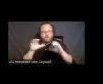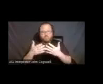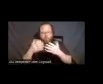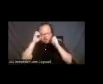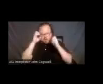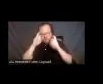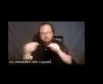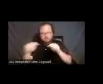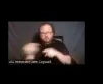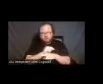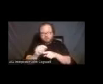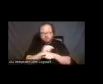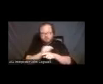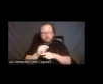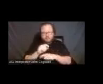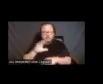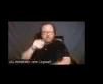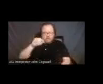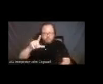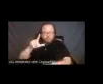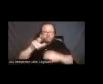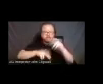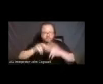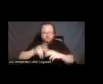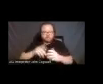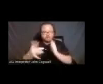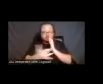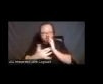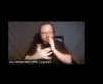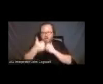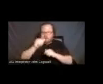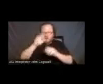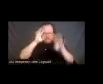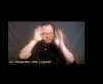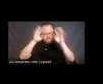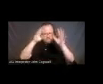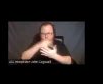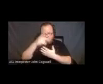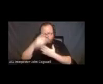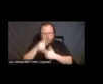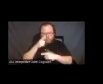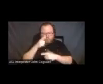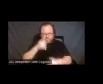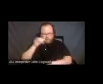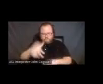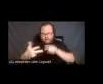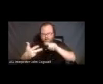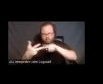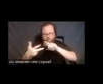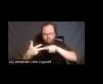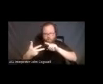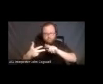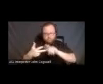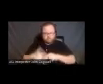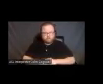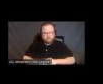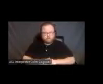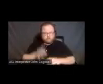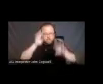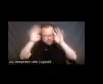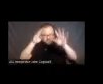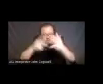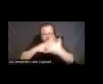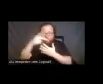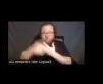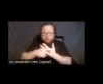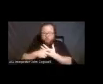training, capital facilities and technology, and any innovation projects would come out of this component. Innovation projects can